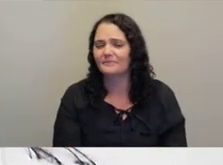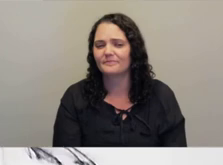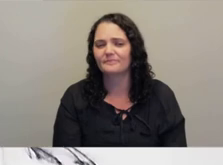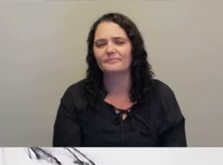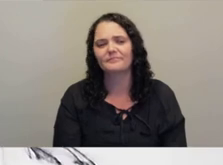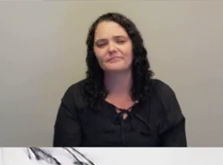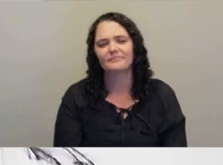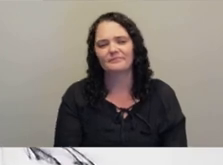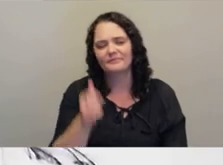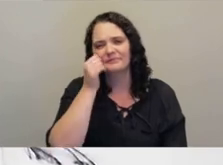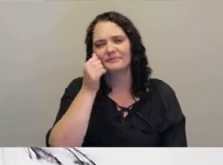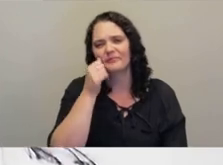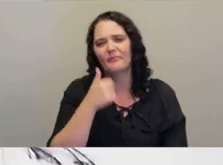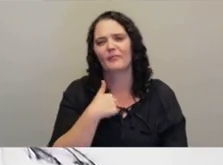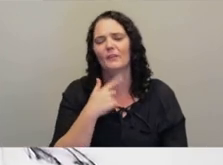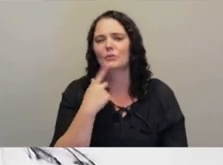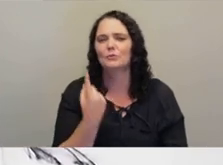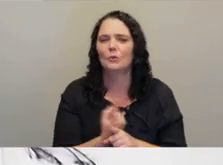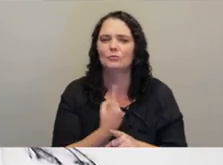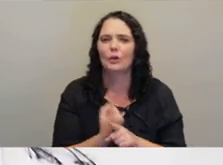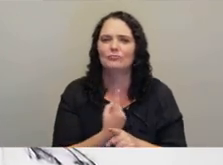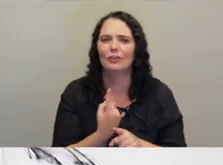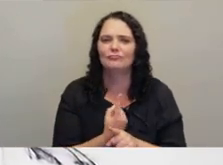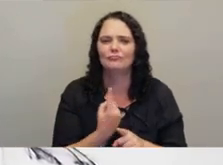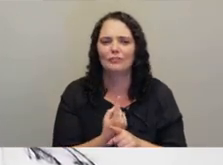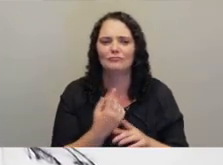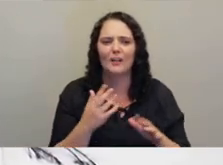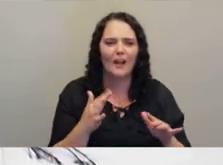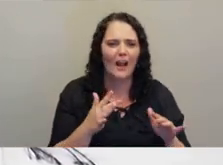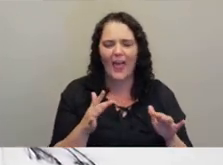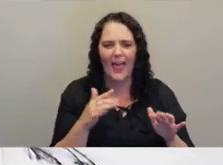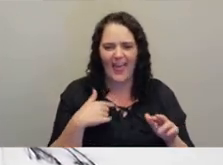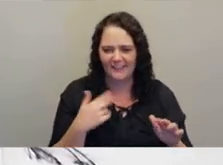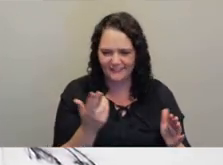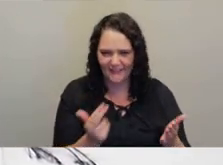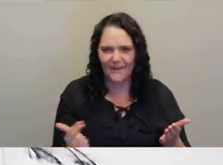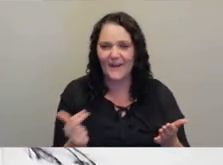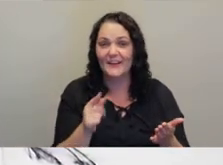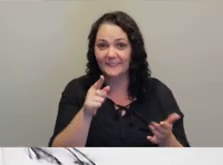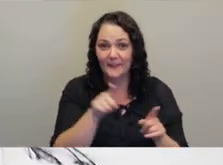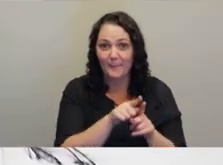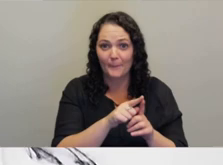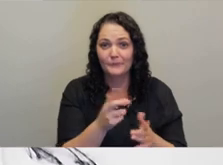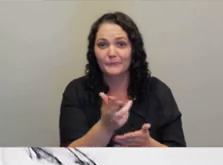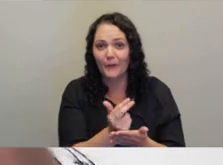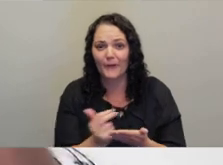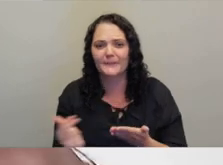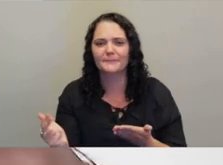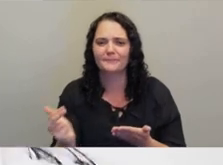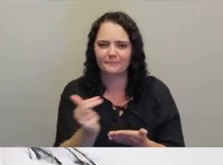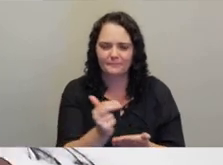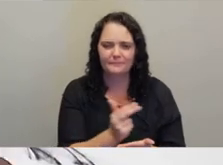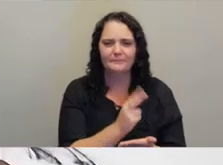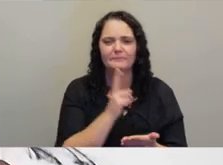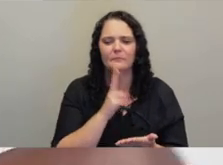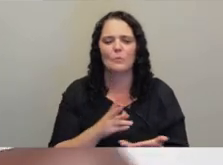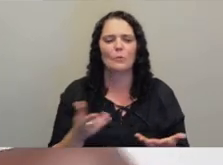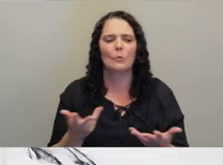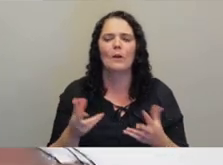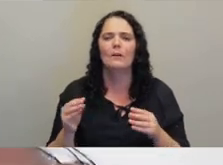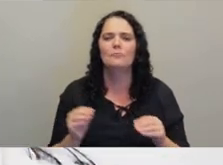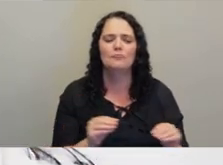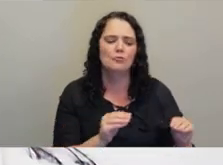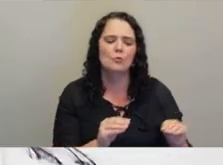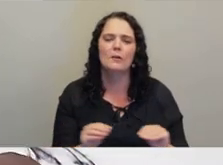there? Is everybody, I know I'm talking instead of drawing, but everybody's laying out their drawing getting a sense of the overall